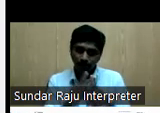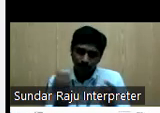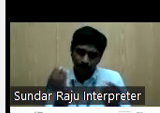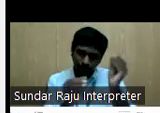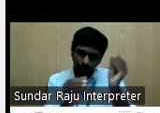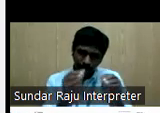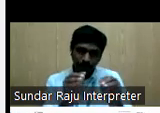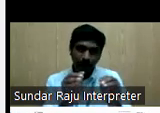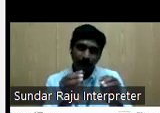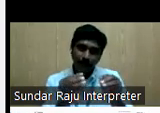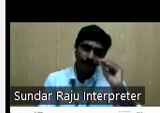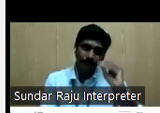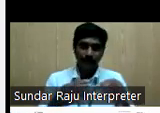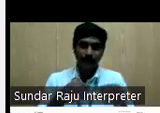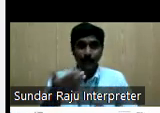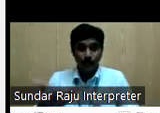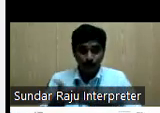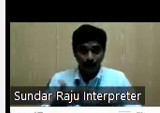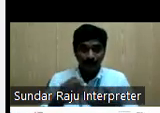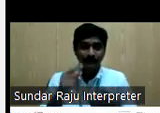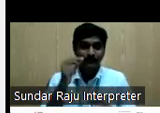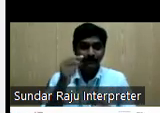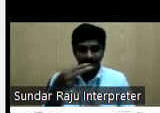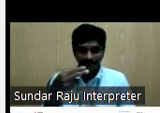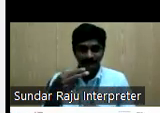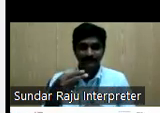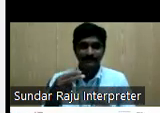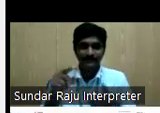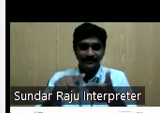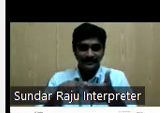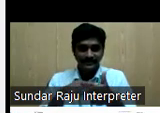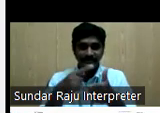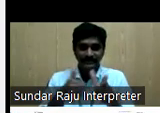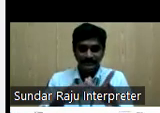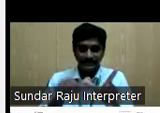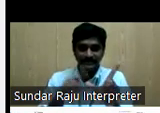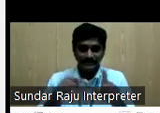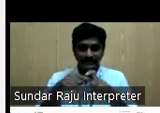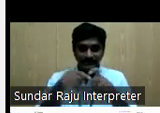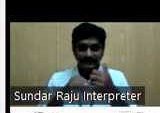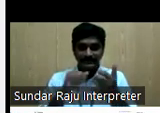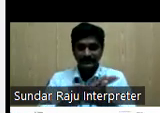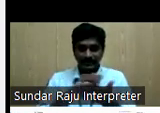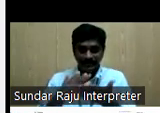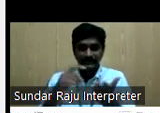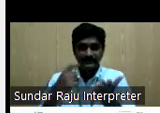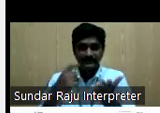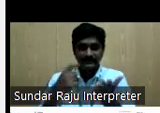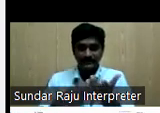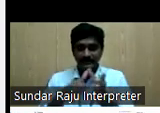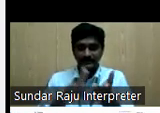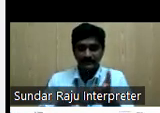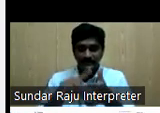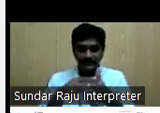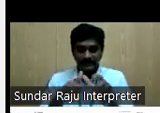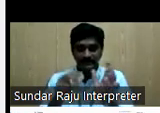Ranjan, IAS, and would invite him, along with Prachi of Nayi Disha, to unveil the compendium that we are